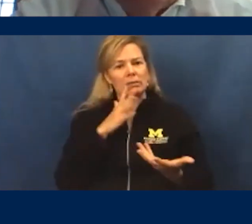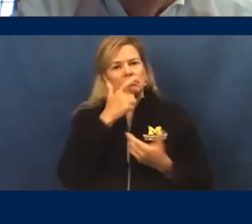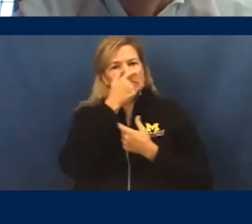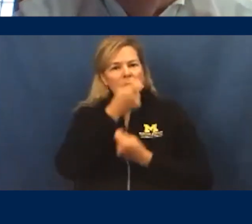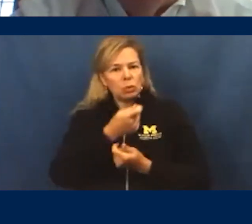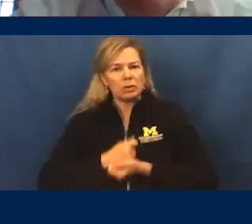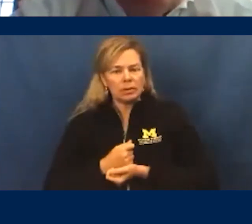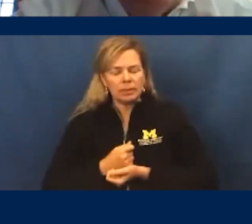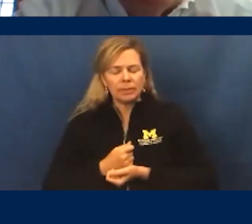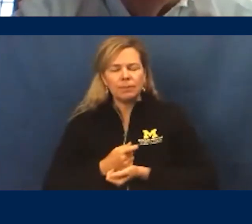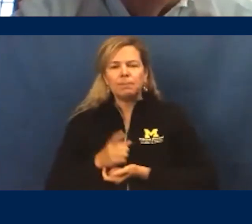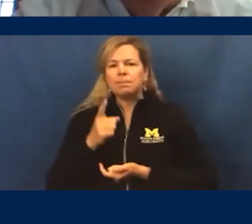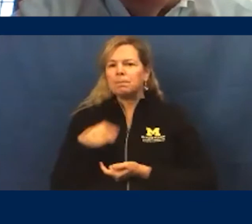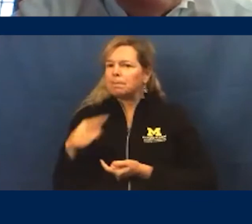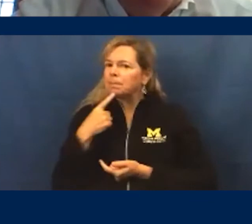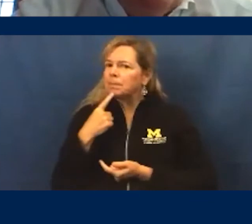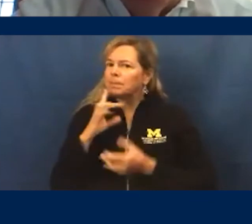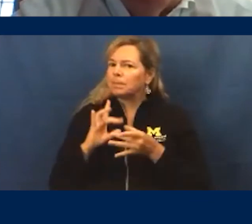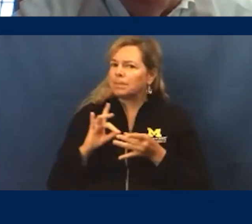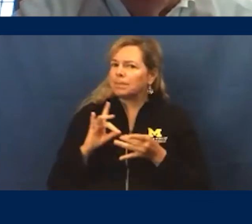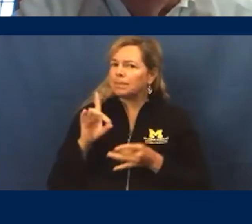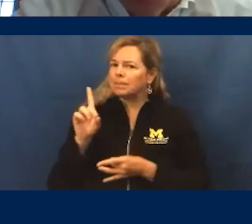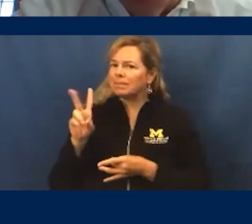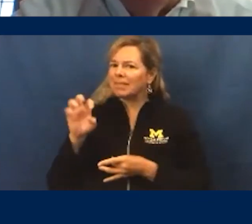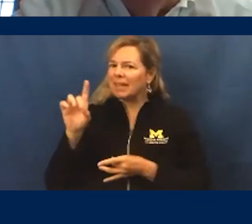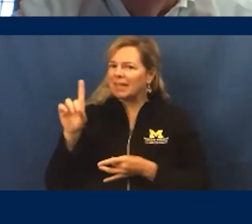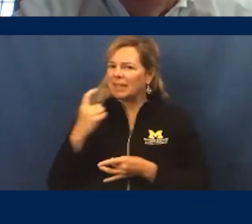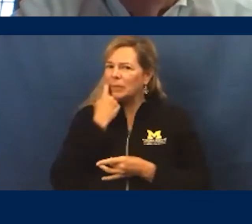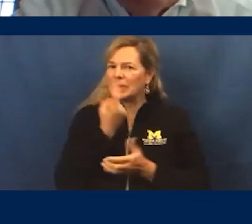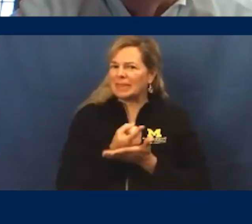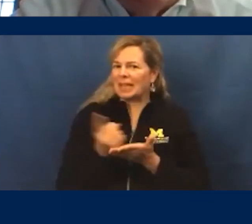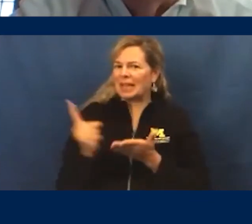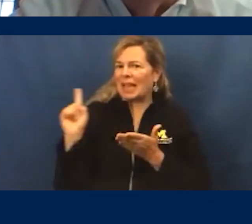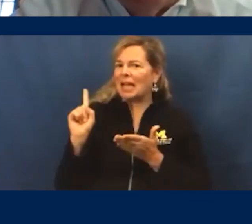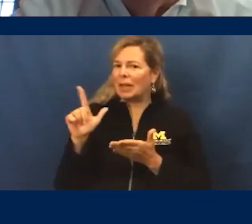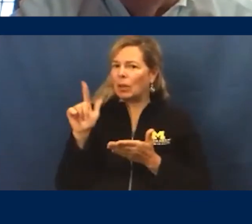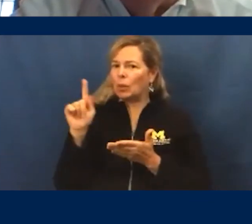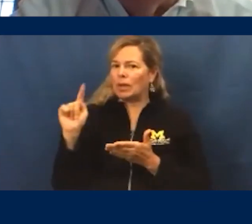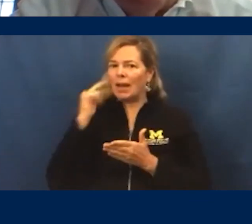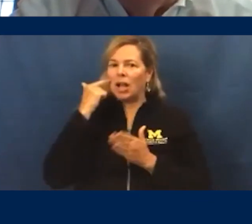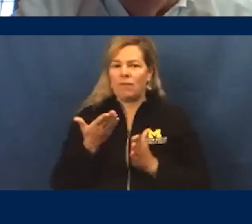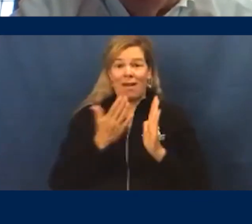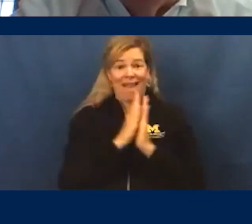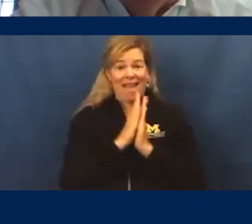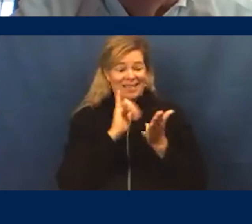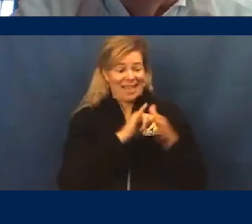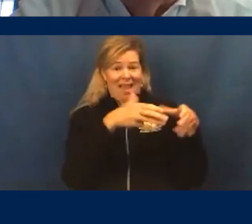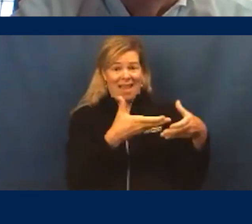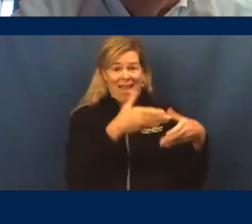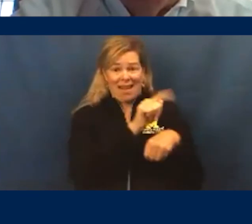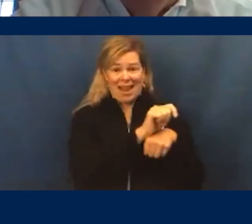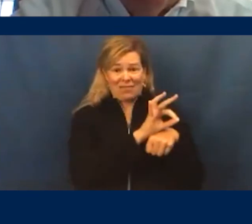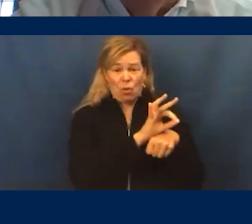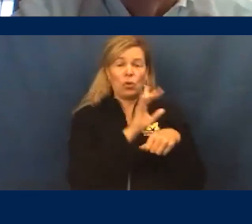And as you mentioned, David, just within the last week or so, the Lieutenant Governor has asked the task force to expand our work groups to